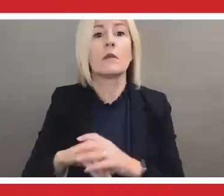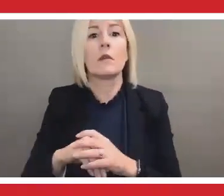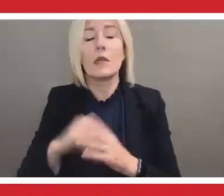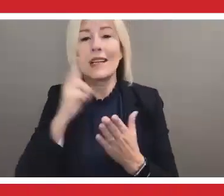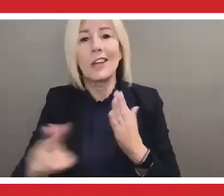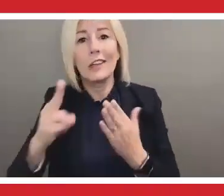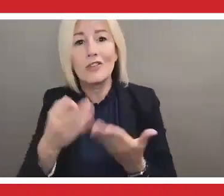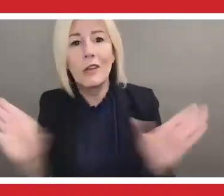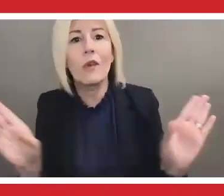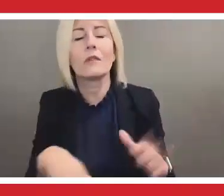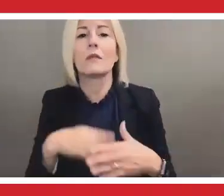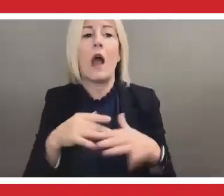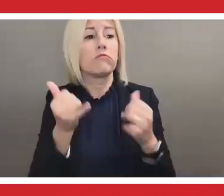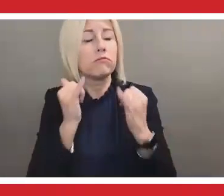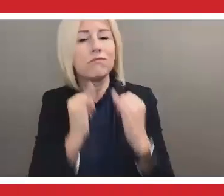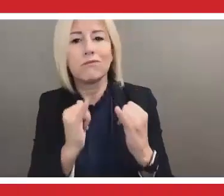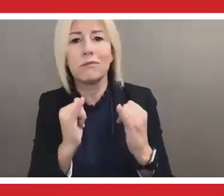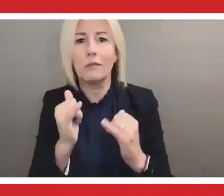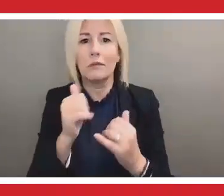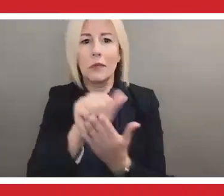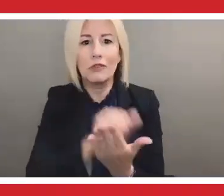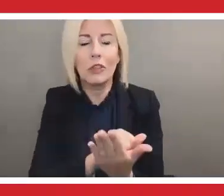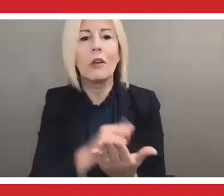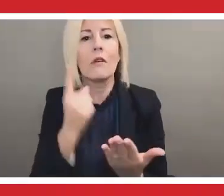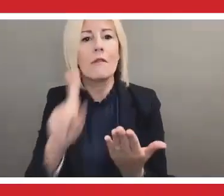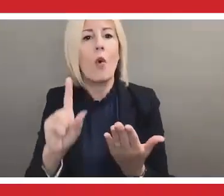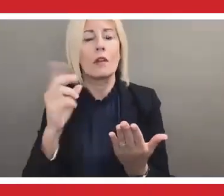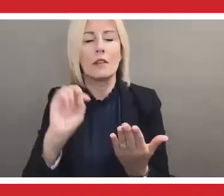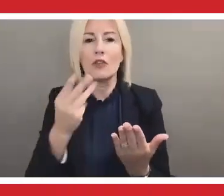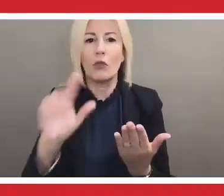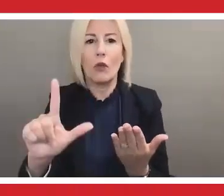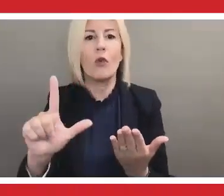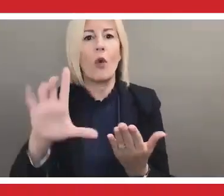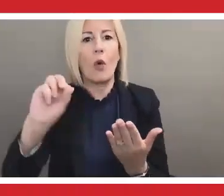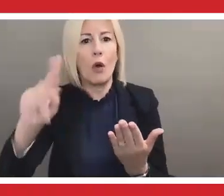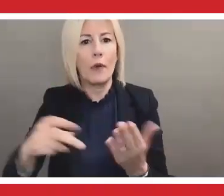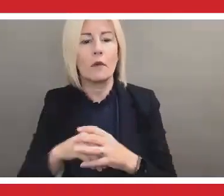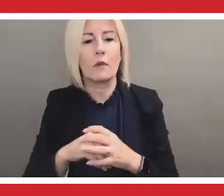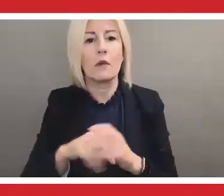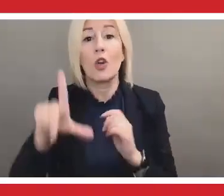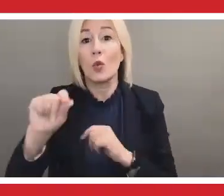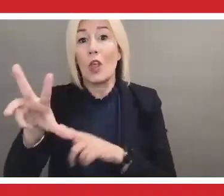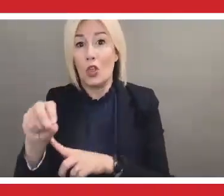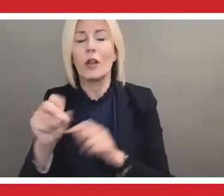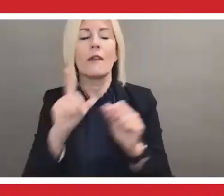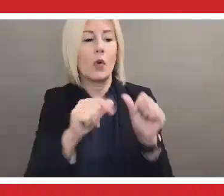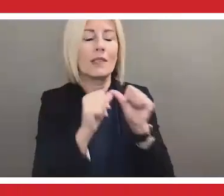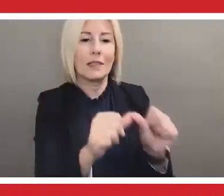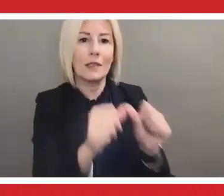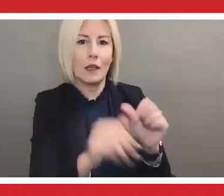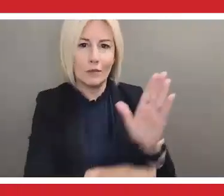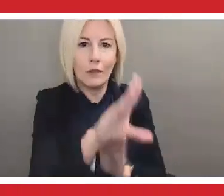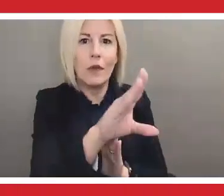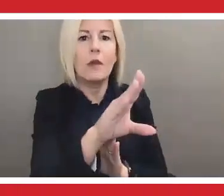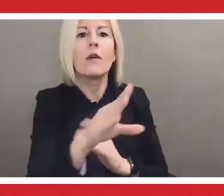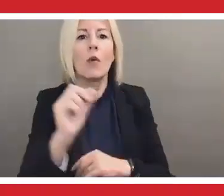Our Common Agenda, Roadmap for Digital Cooperation, the 2030 Agenda for Sustainable Development, or the